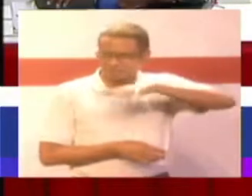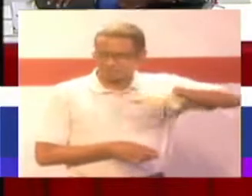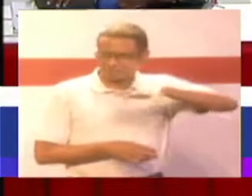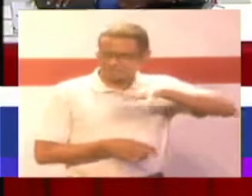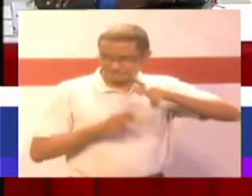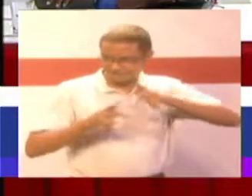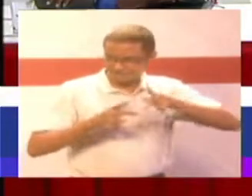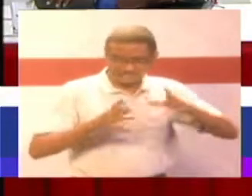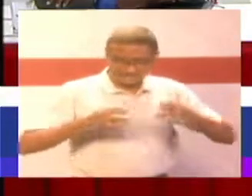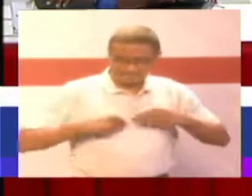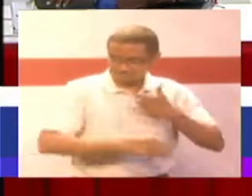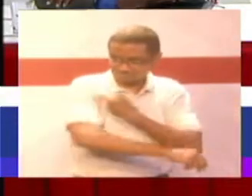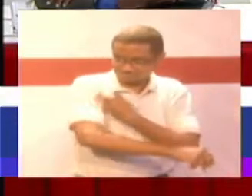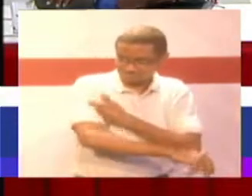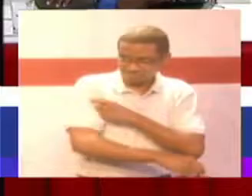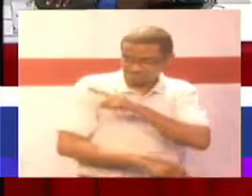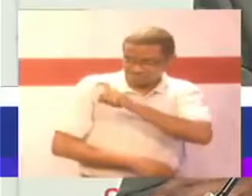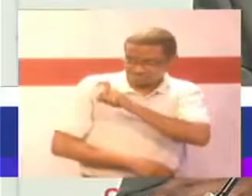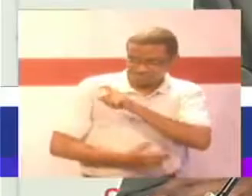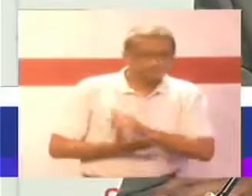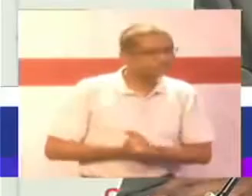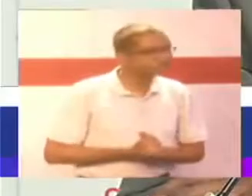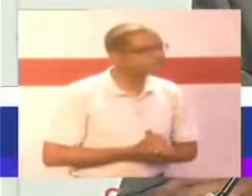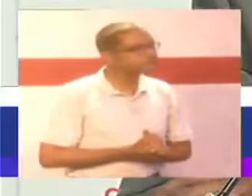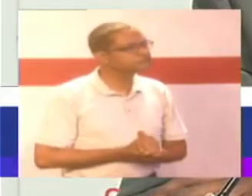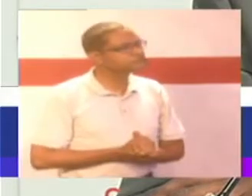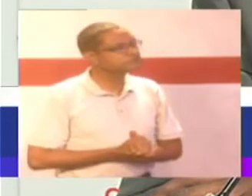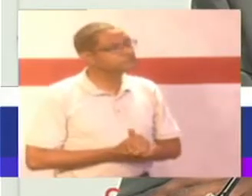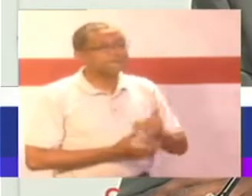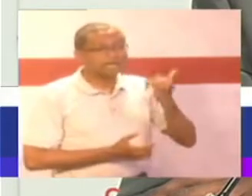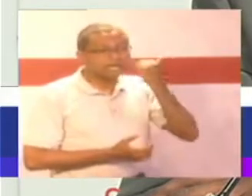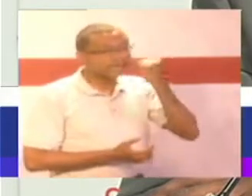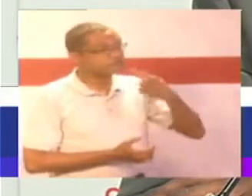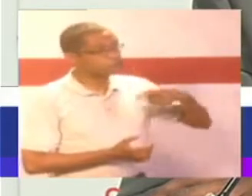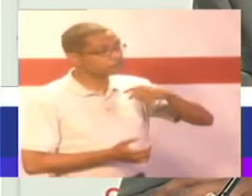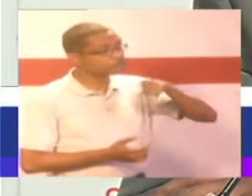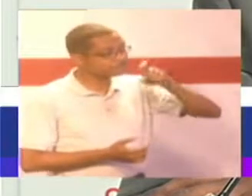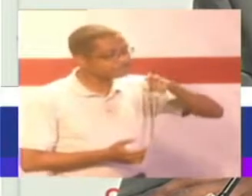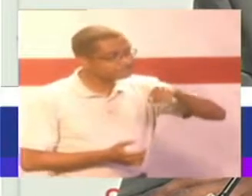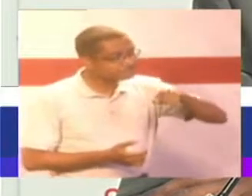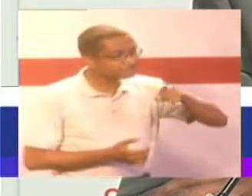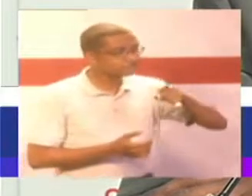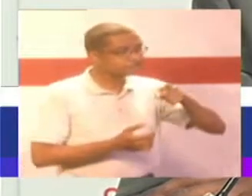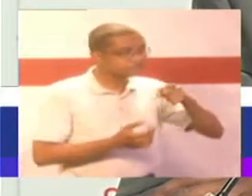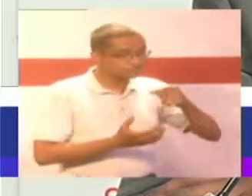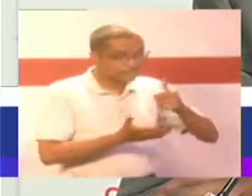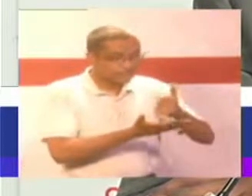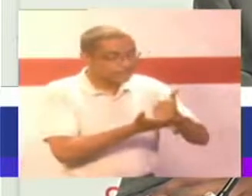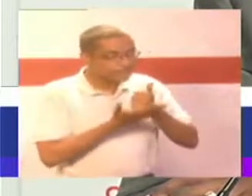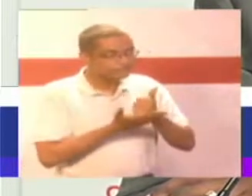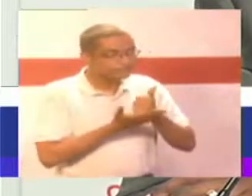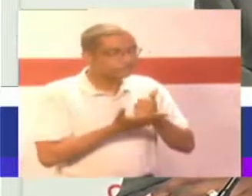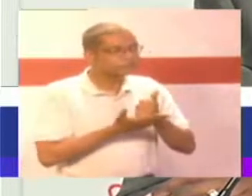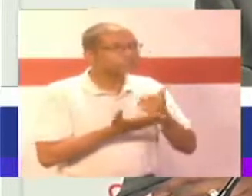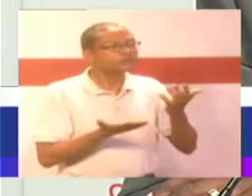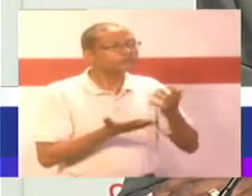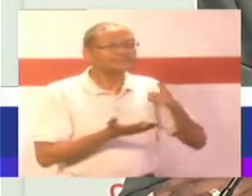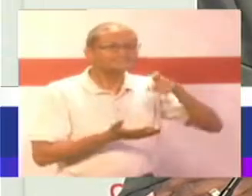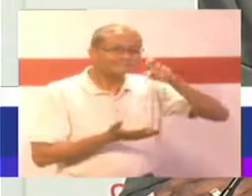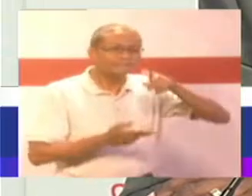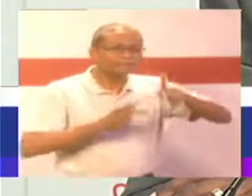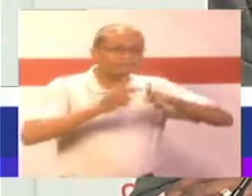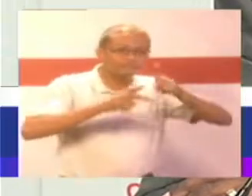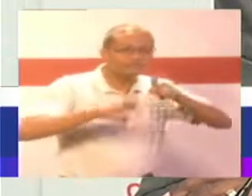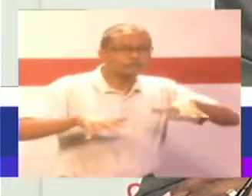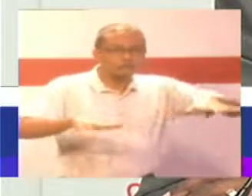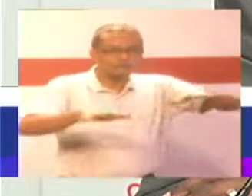thank you. If indeed we need assistance, the assistance that we would need is the assistance of the population. Because at